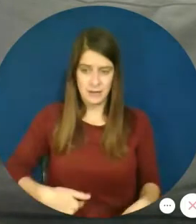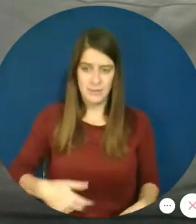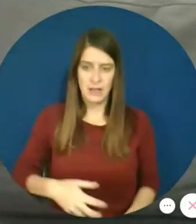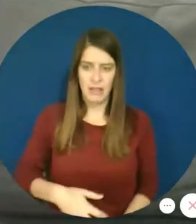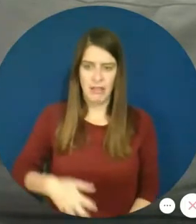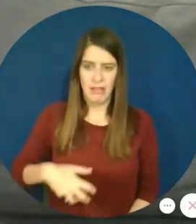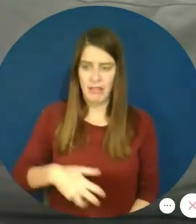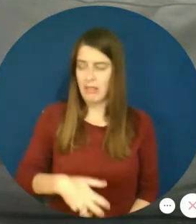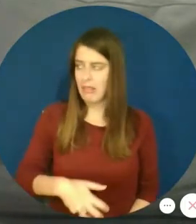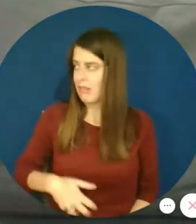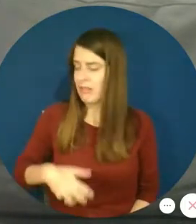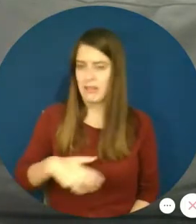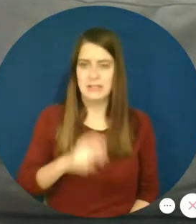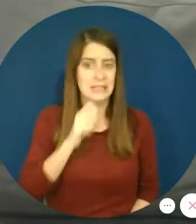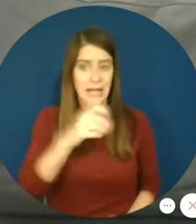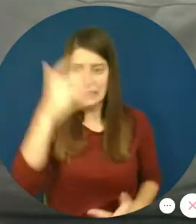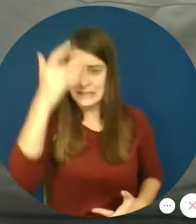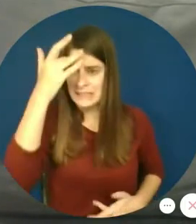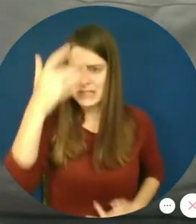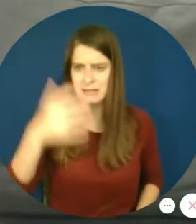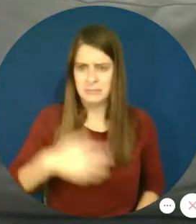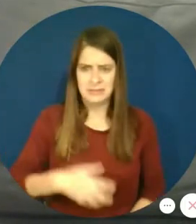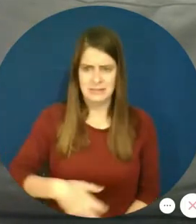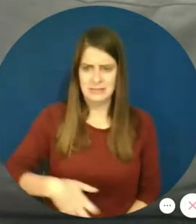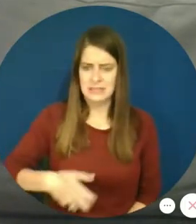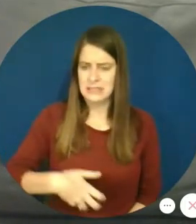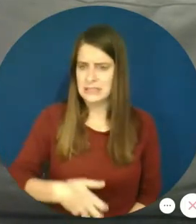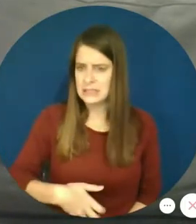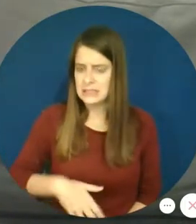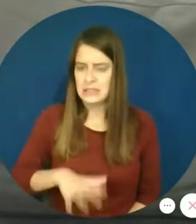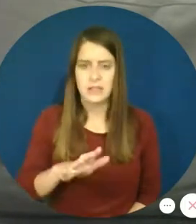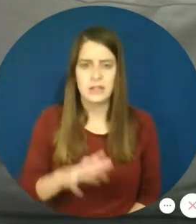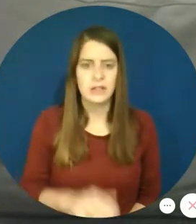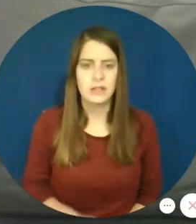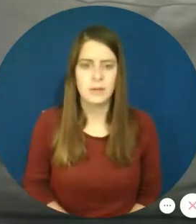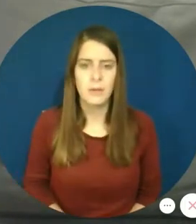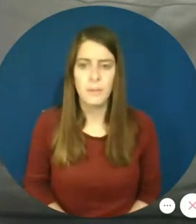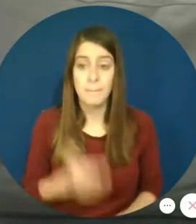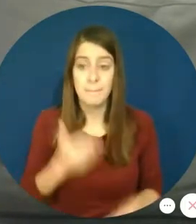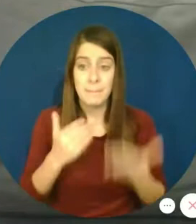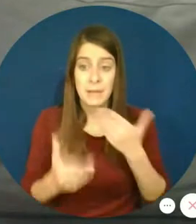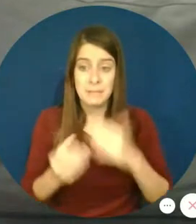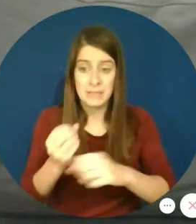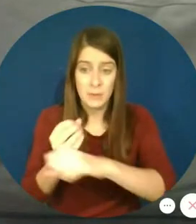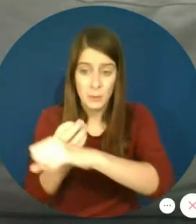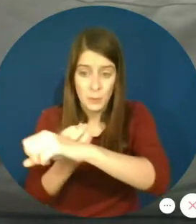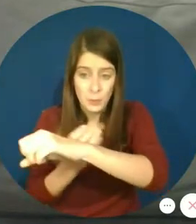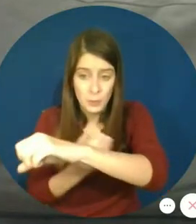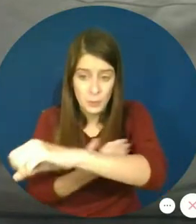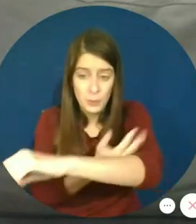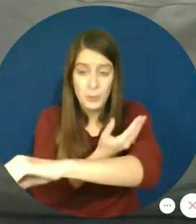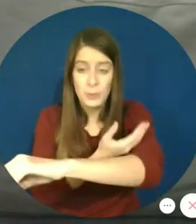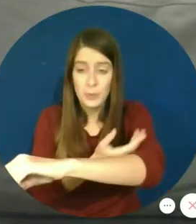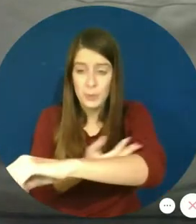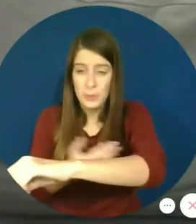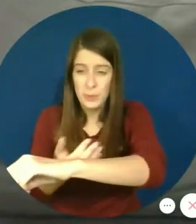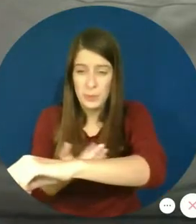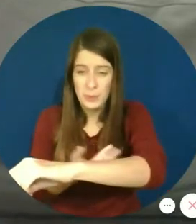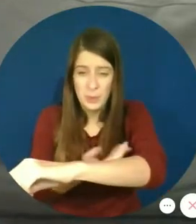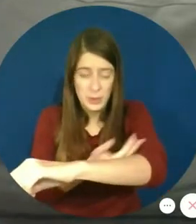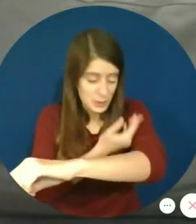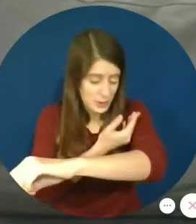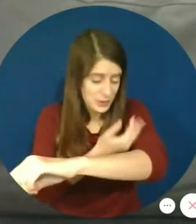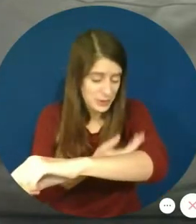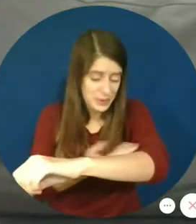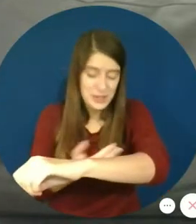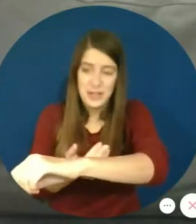even if you know that you're not sick. Might feel it like feeling kind of like zinging energy, or feeling like the little hairs